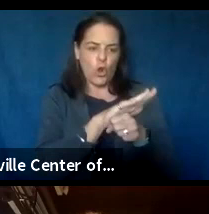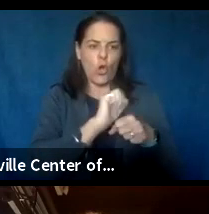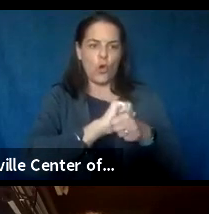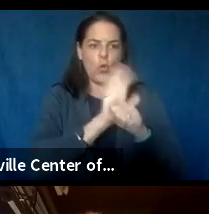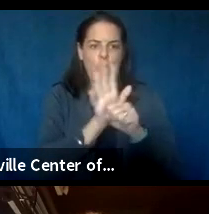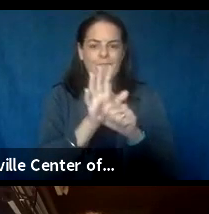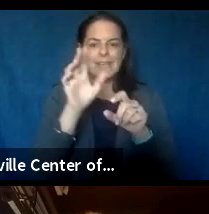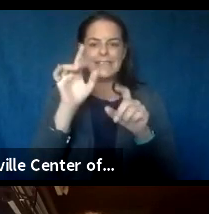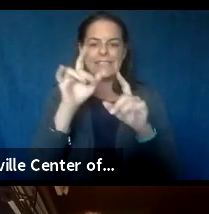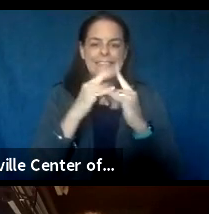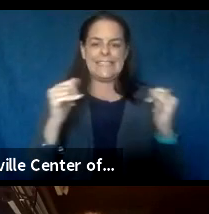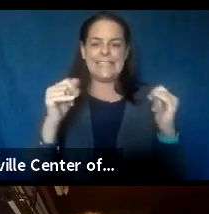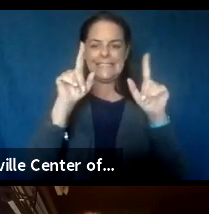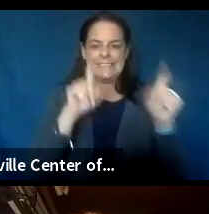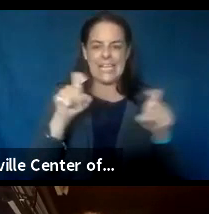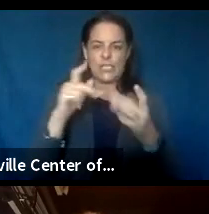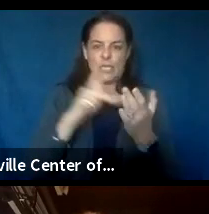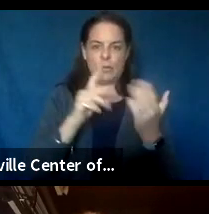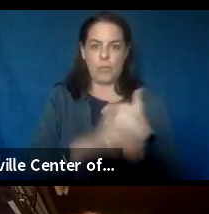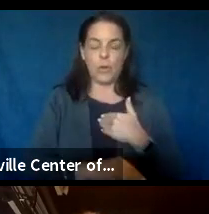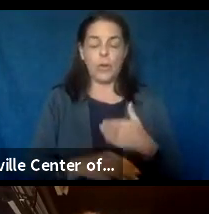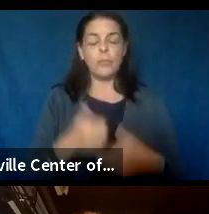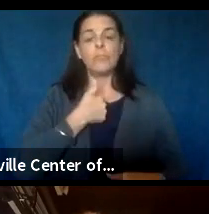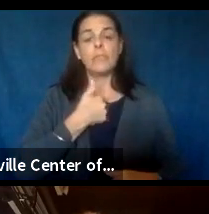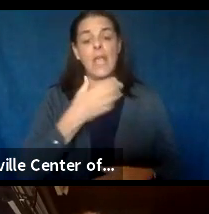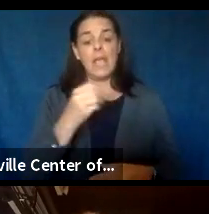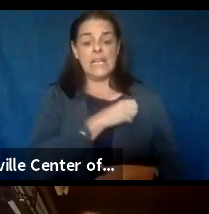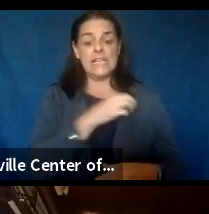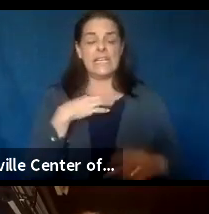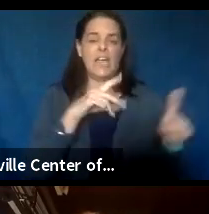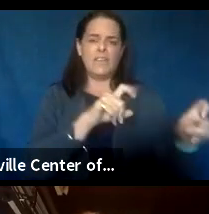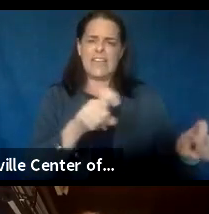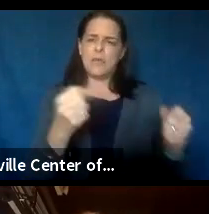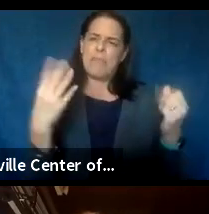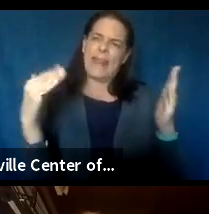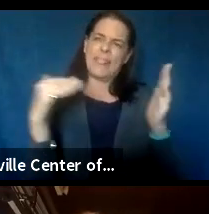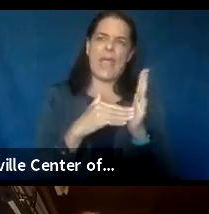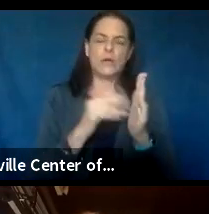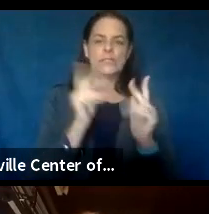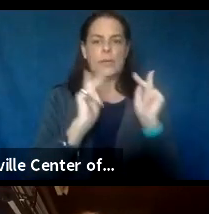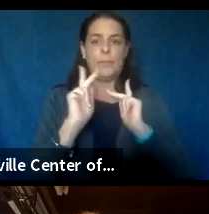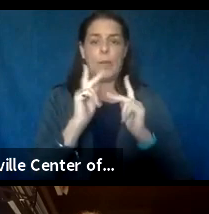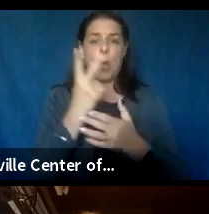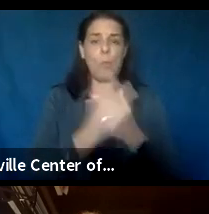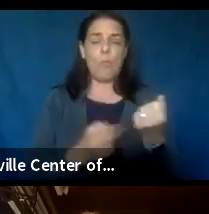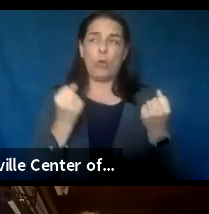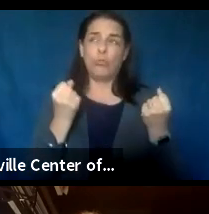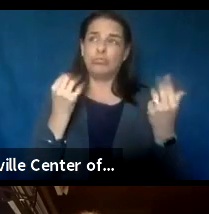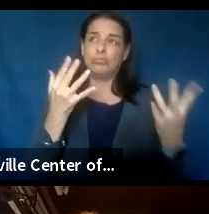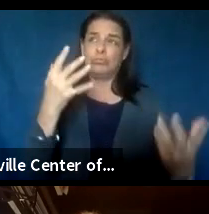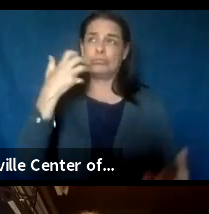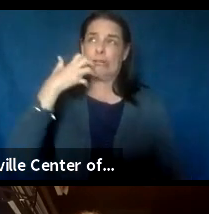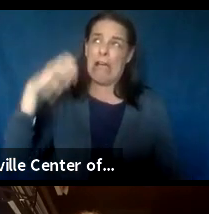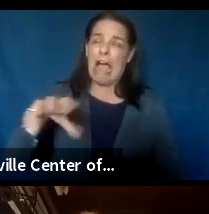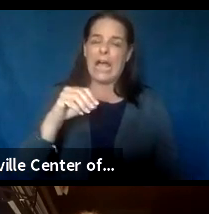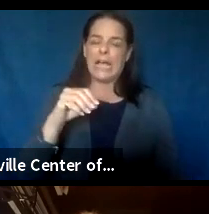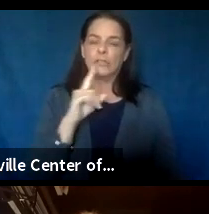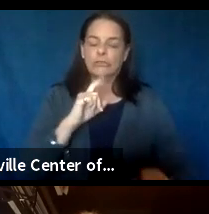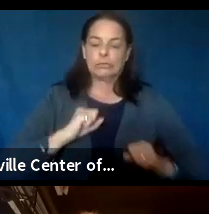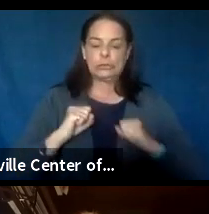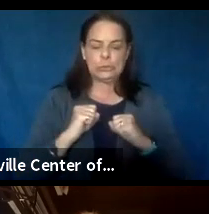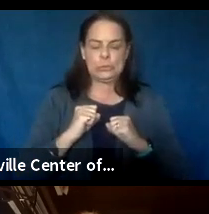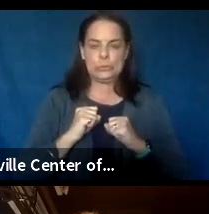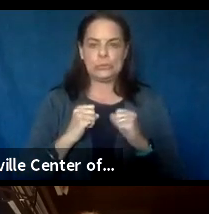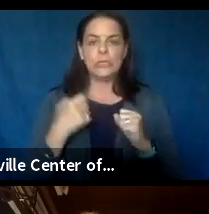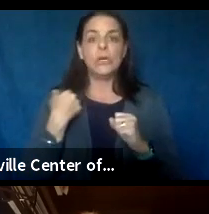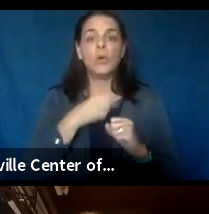program. My staff and I have tested thousands of people in both broiling heat and numbing cold. We've talked on the phone